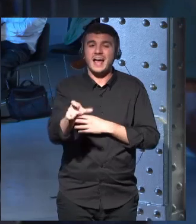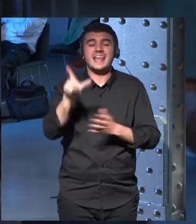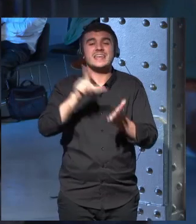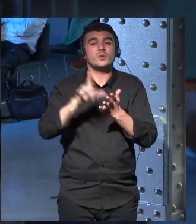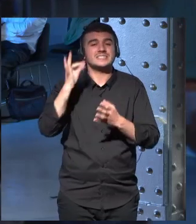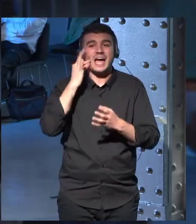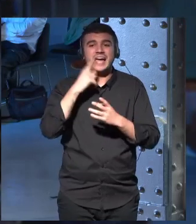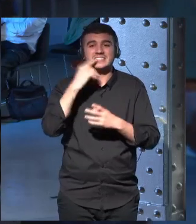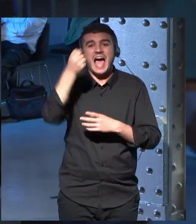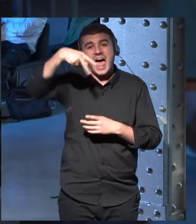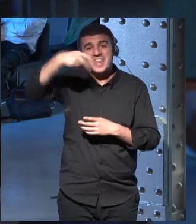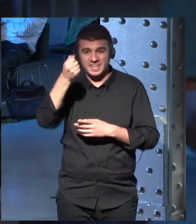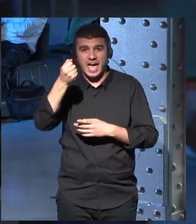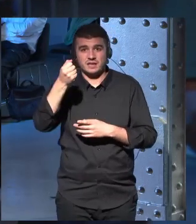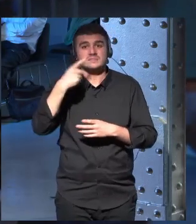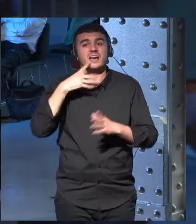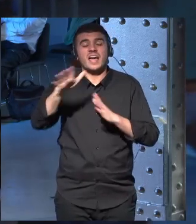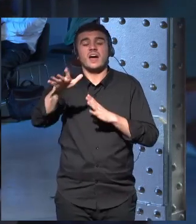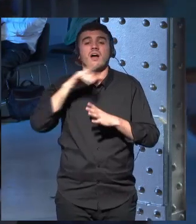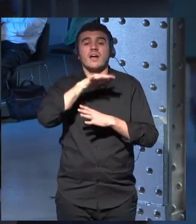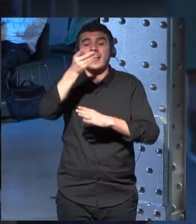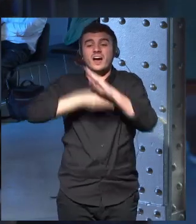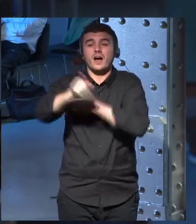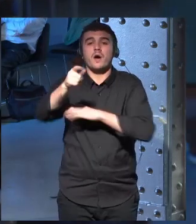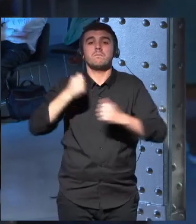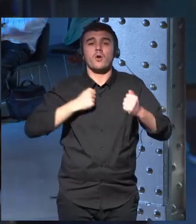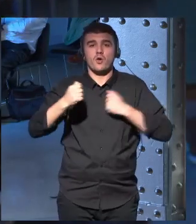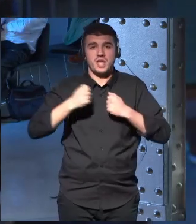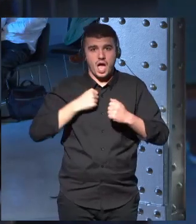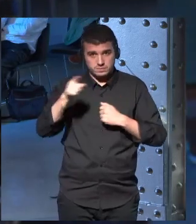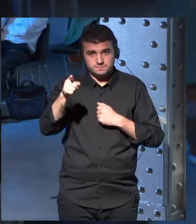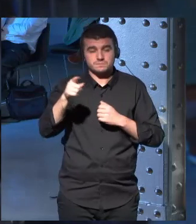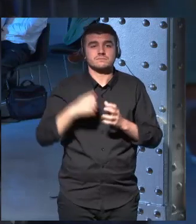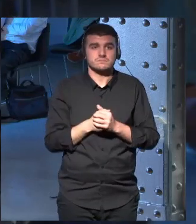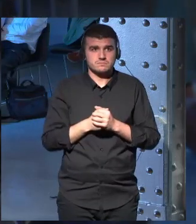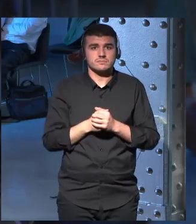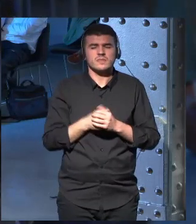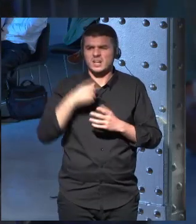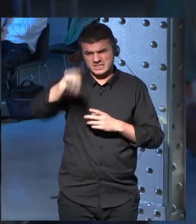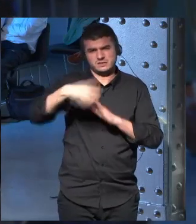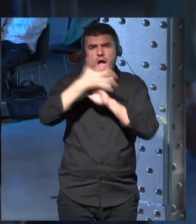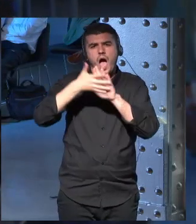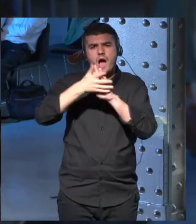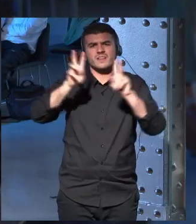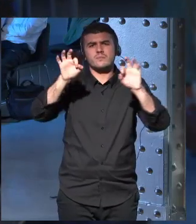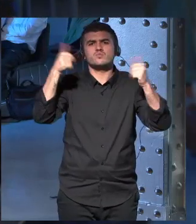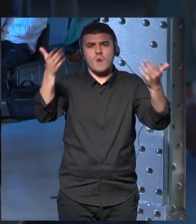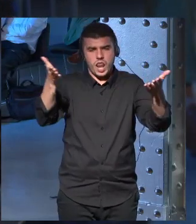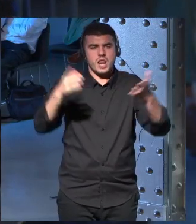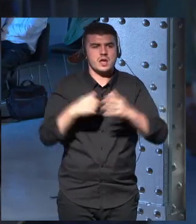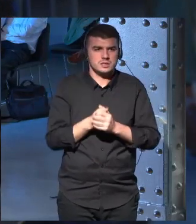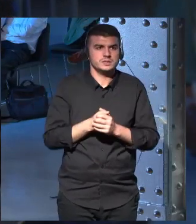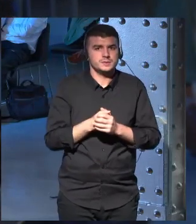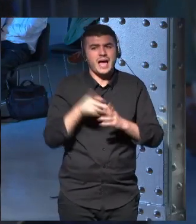the analysis of the worldview of the English language. It's a project on a